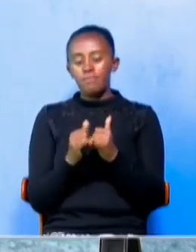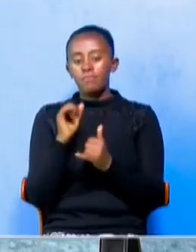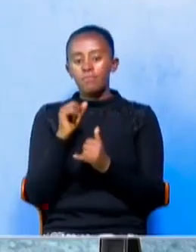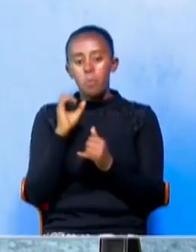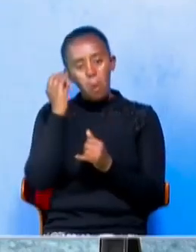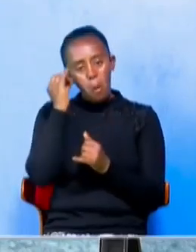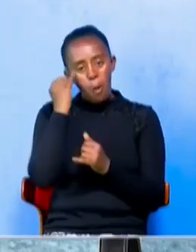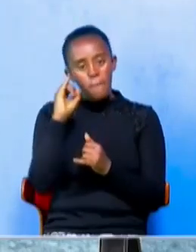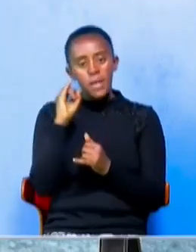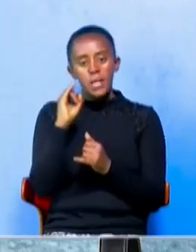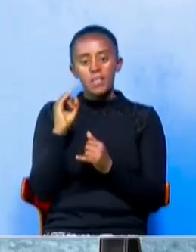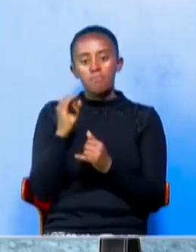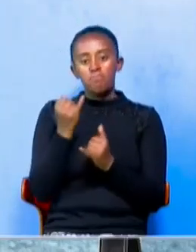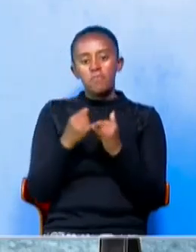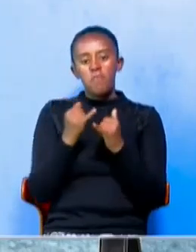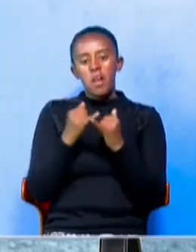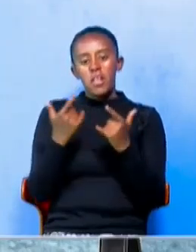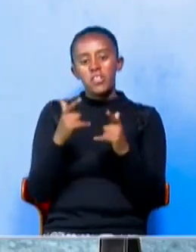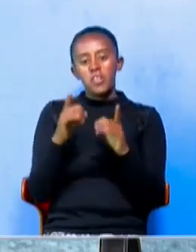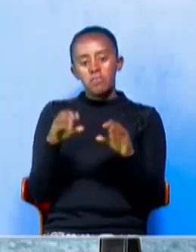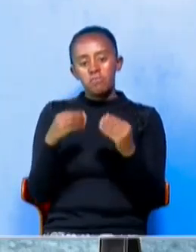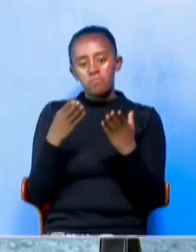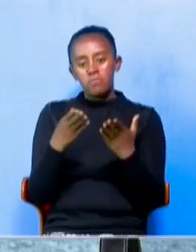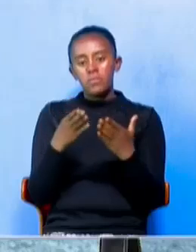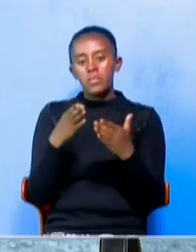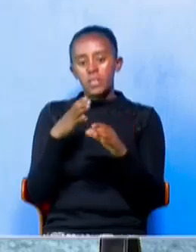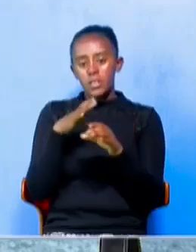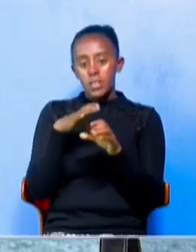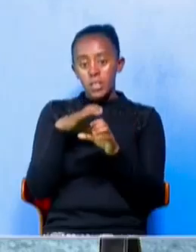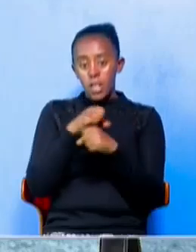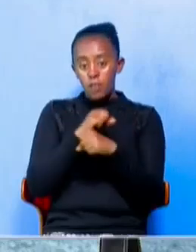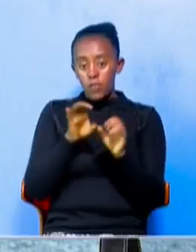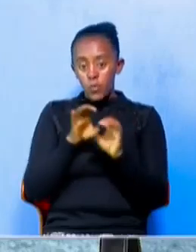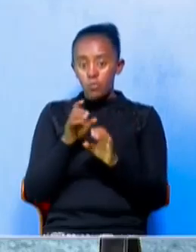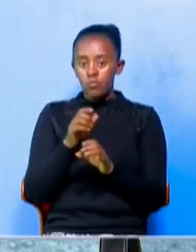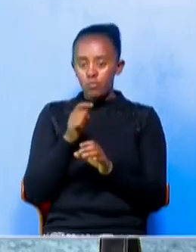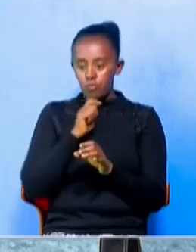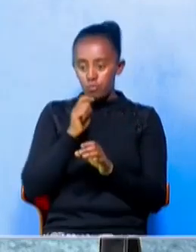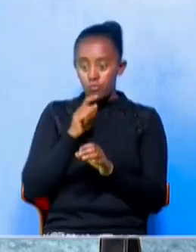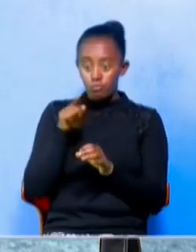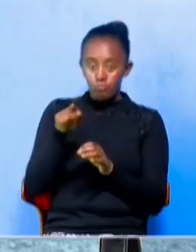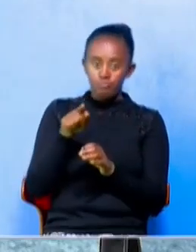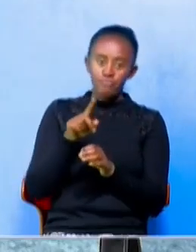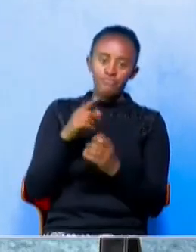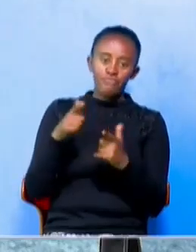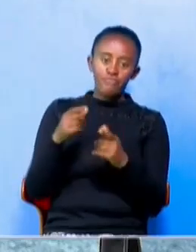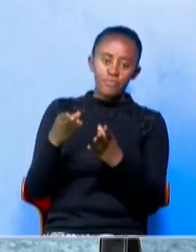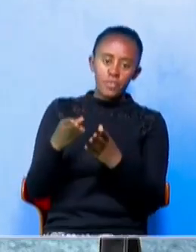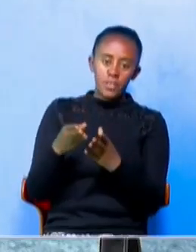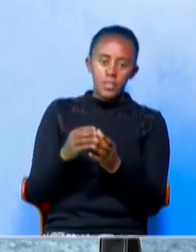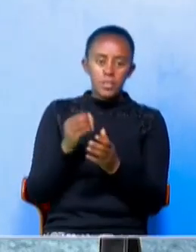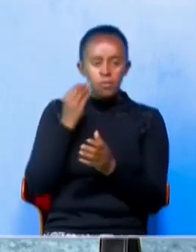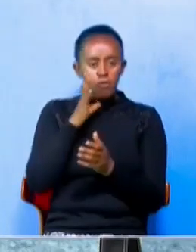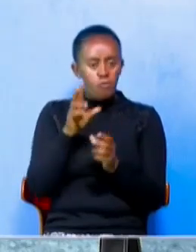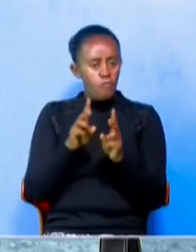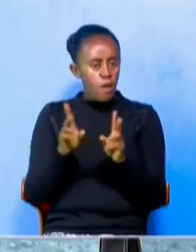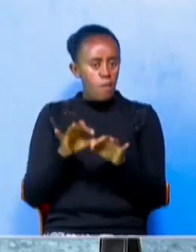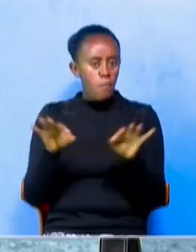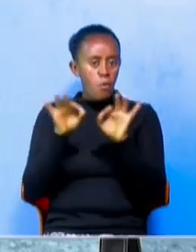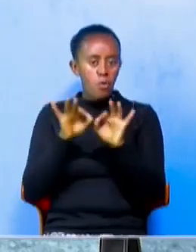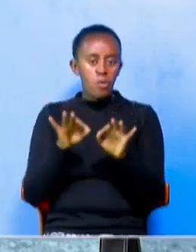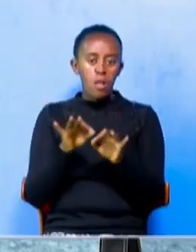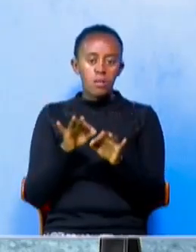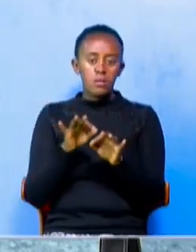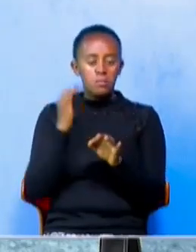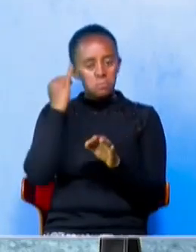opinion, the final chance you give to the interviewee. So don't forget that these are very important issues